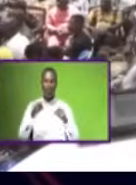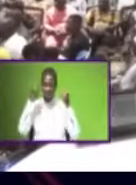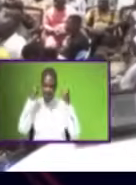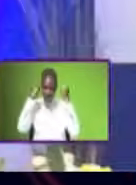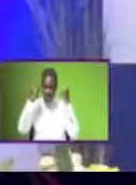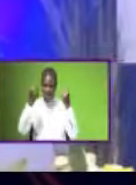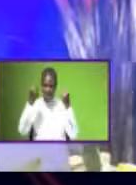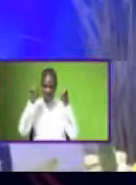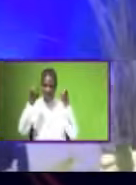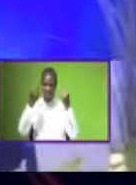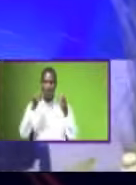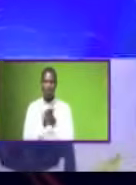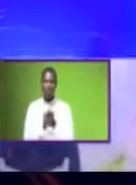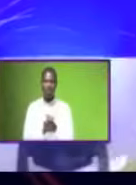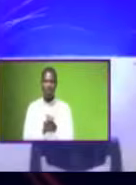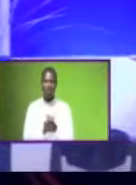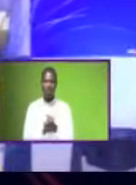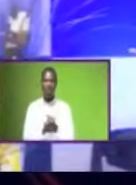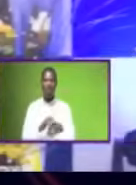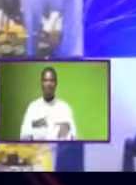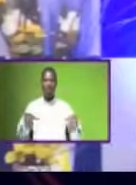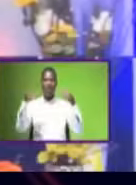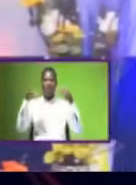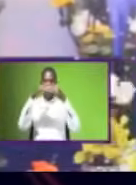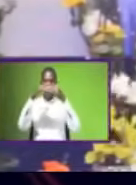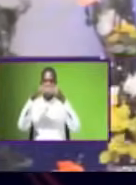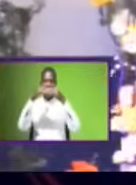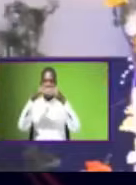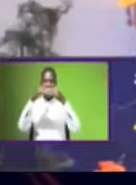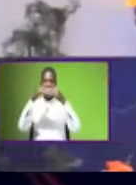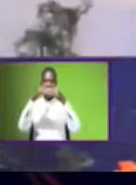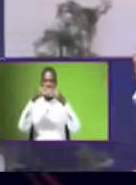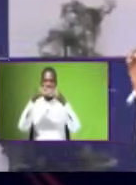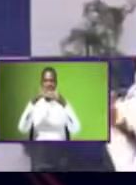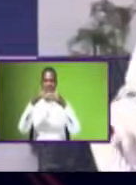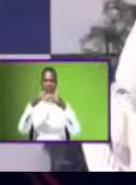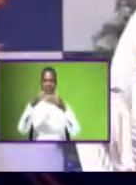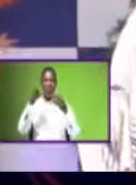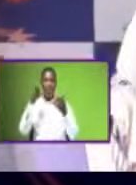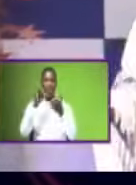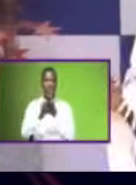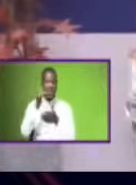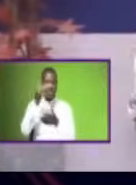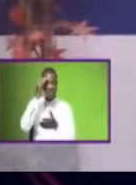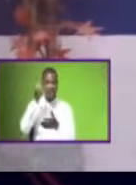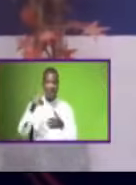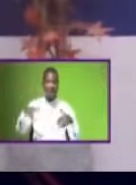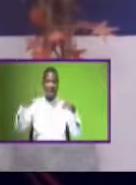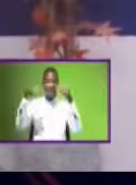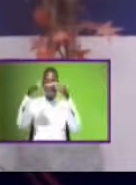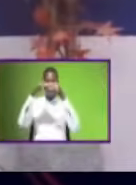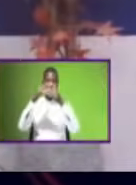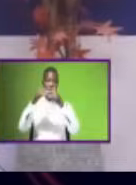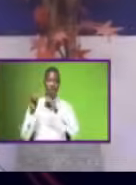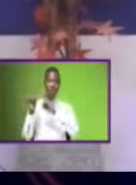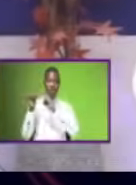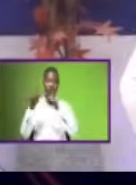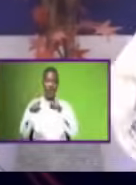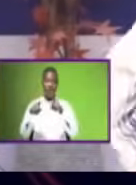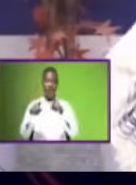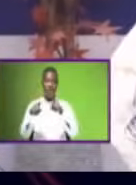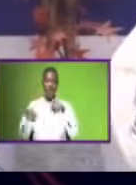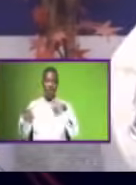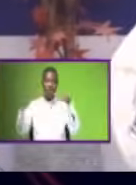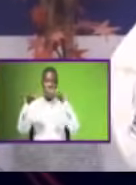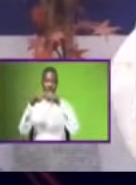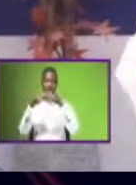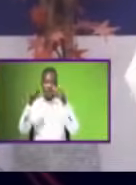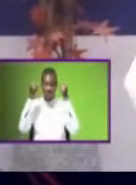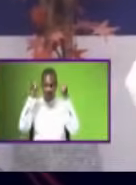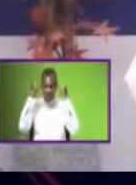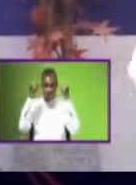for you to be empowered now, heaven for heaven and nothing na heaven yekono ene